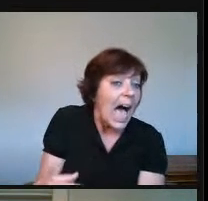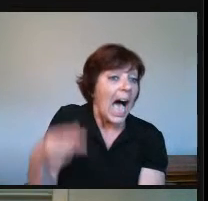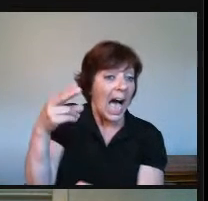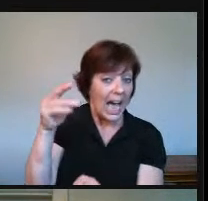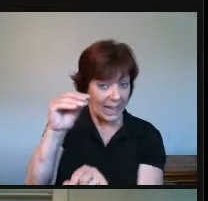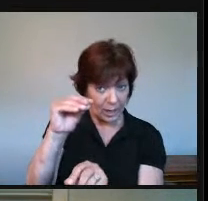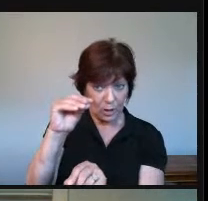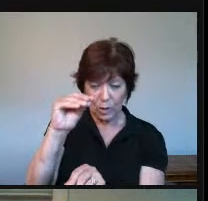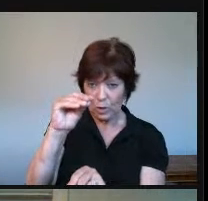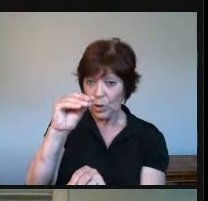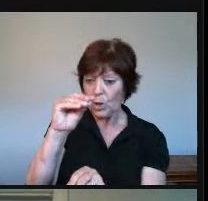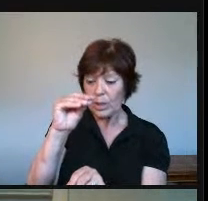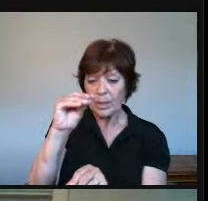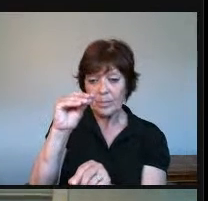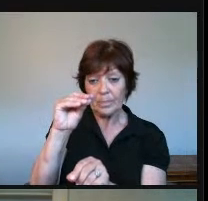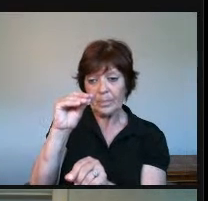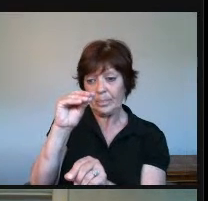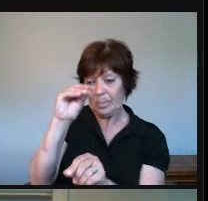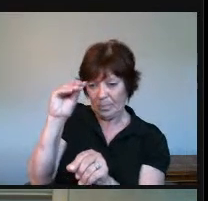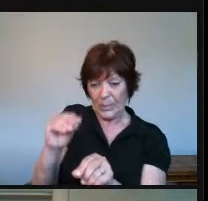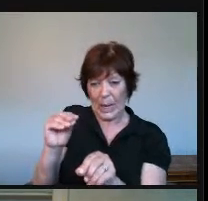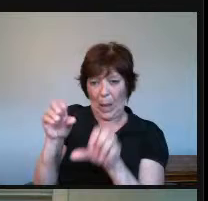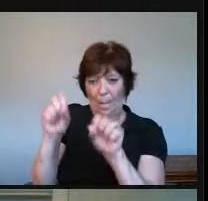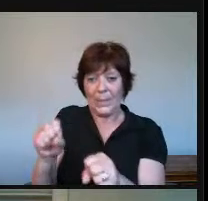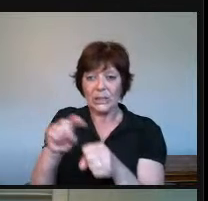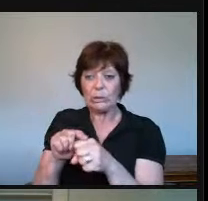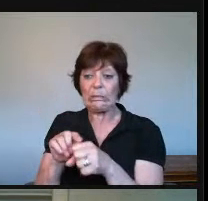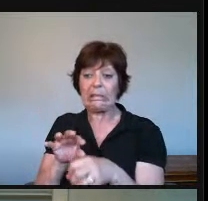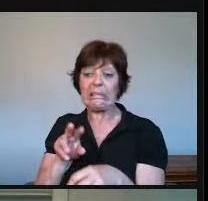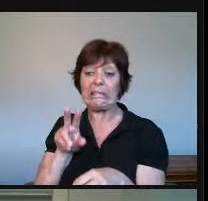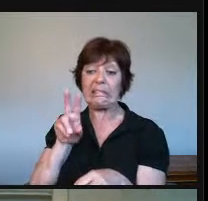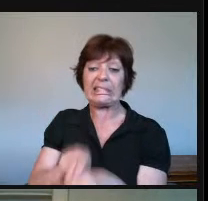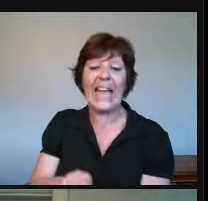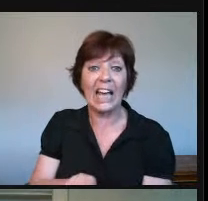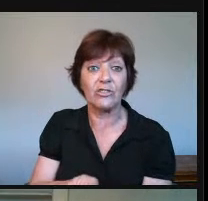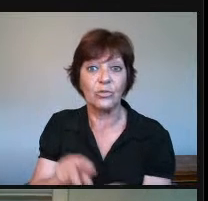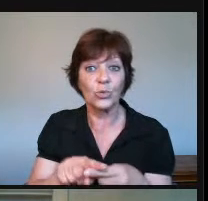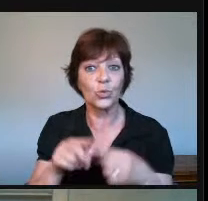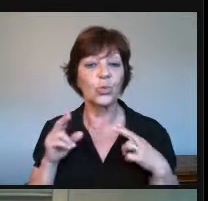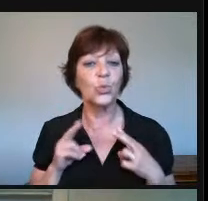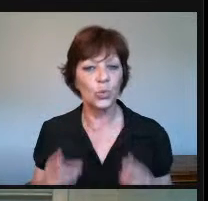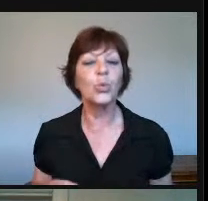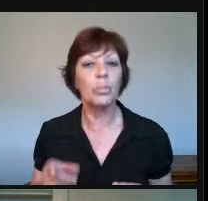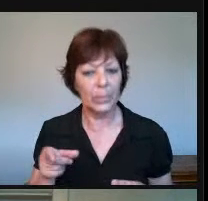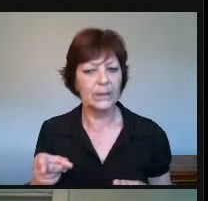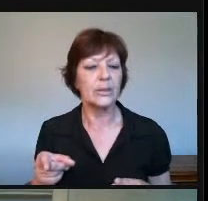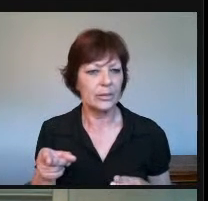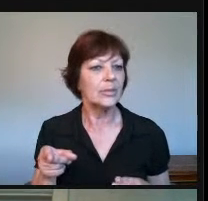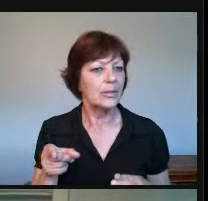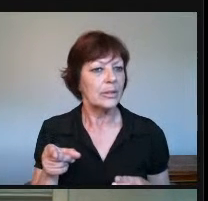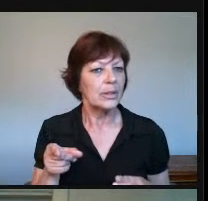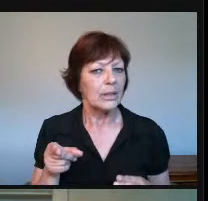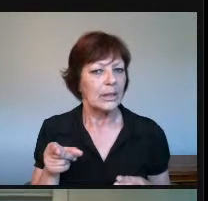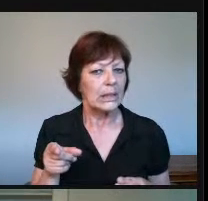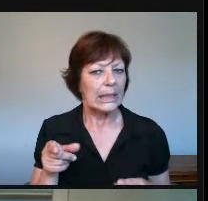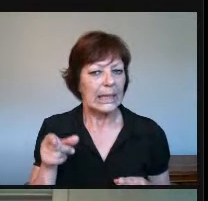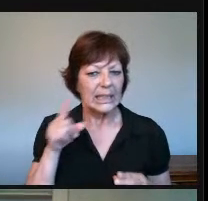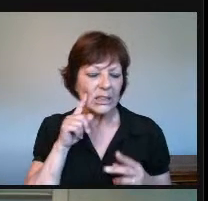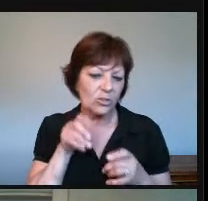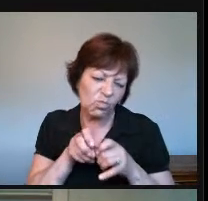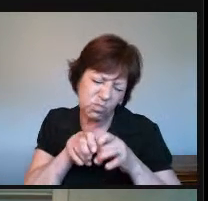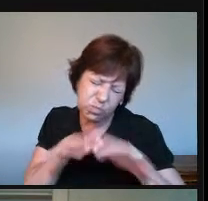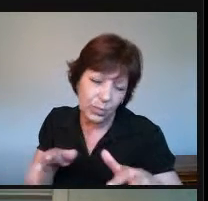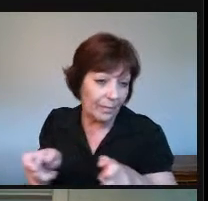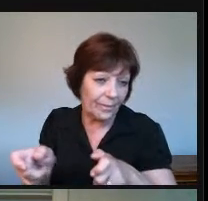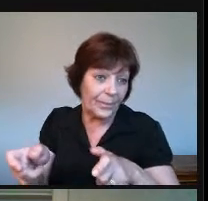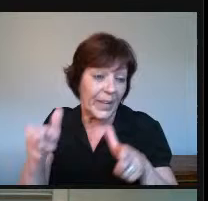of ability to attach to their host, human beings, are thought to are able to spread more